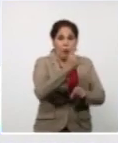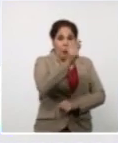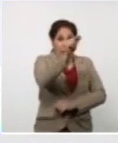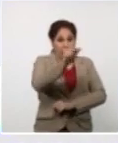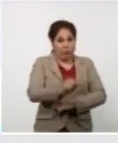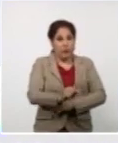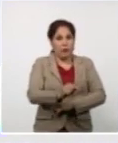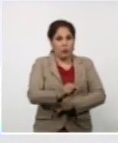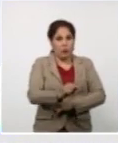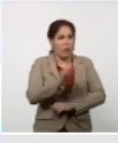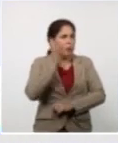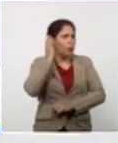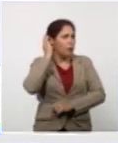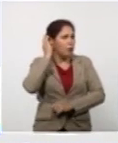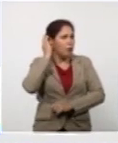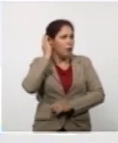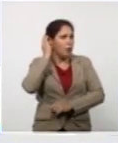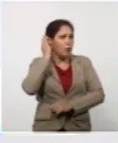Medicine Hospital.